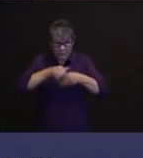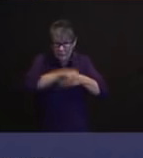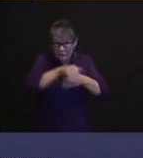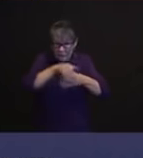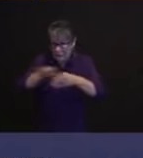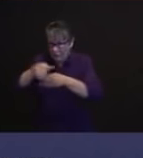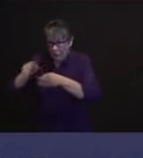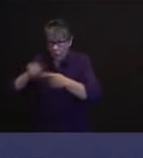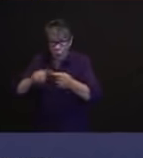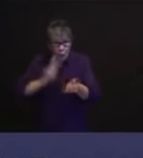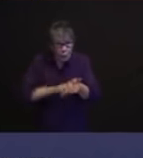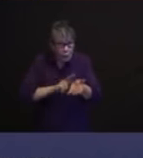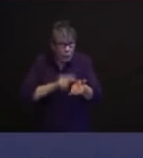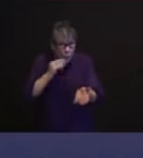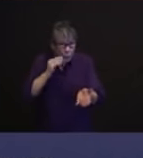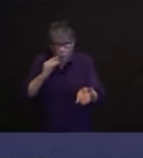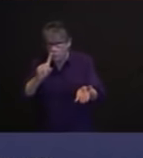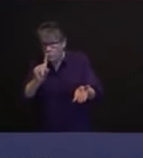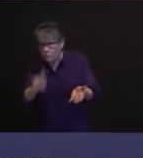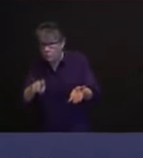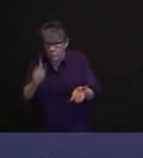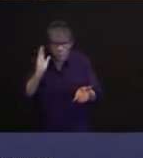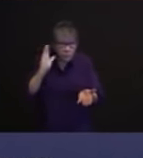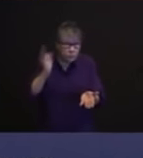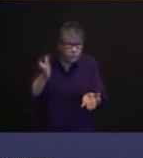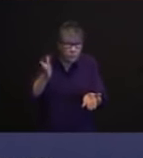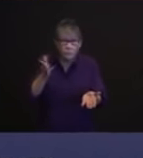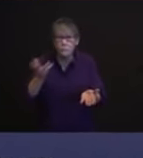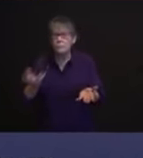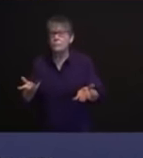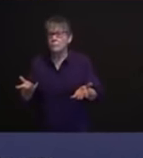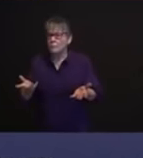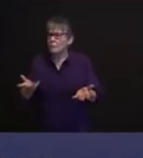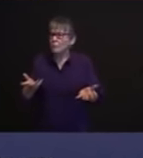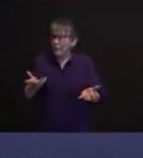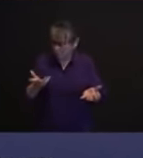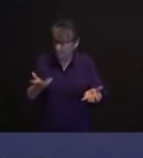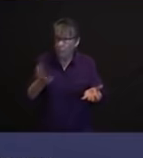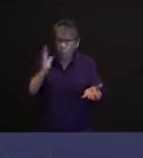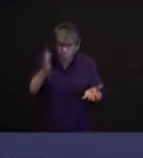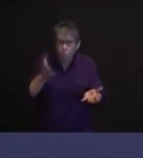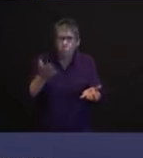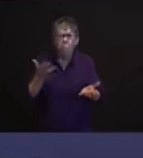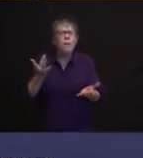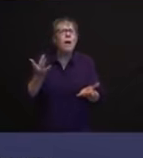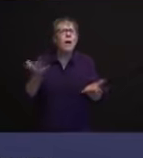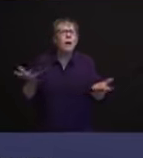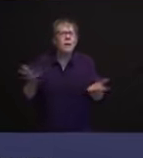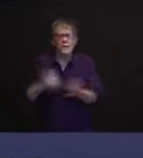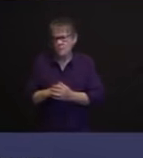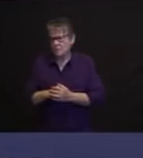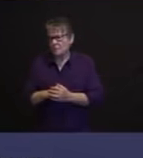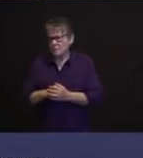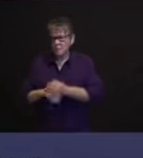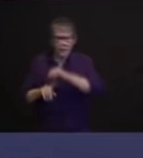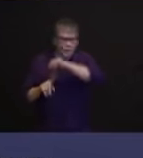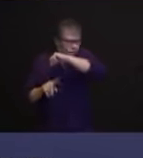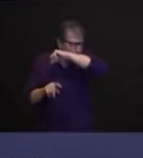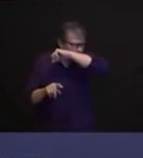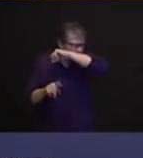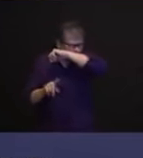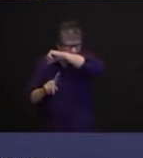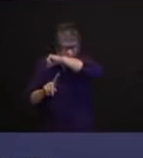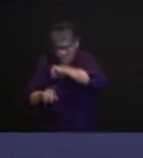And for you specifically, Governor, do you think the state should still be doing business with McKinsey now that it's come to light that the firm proposed